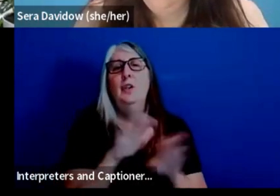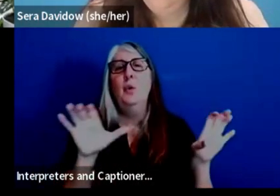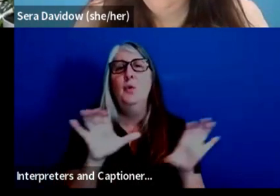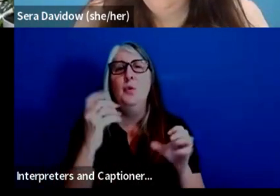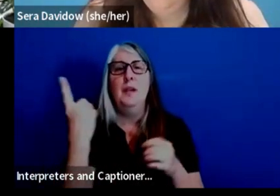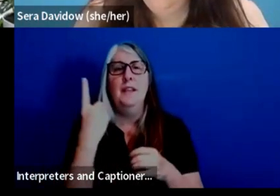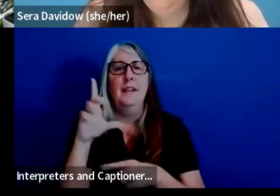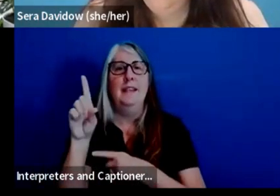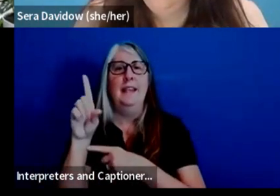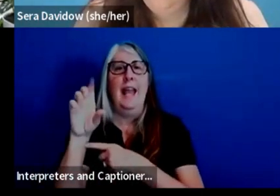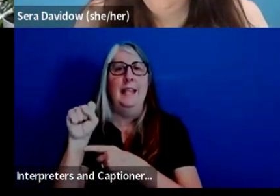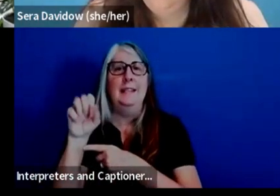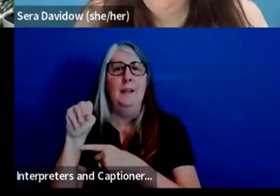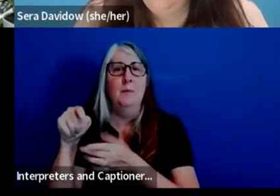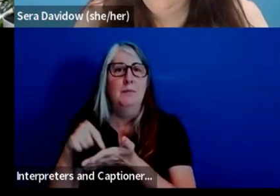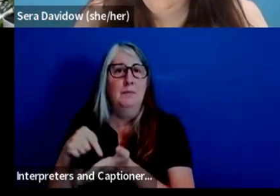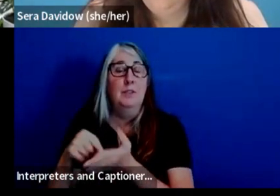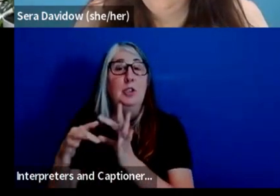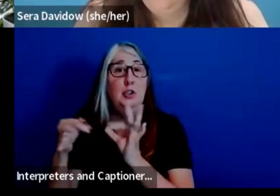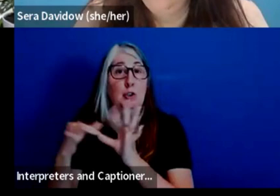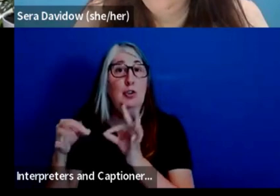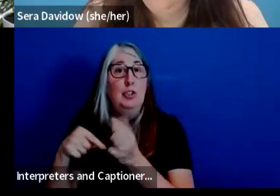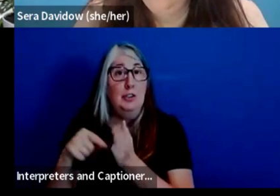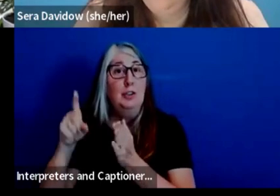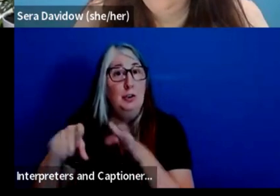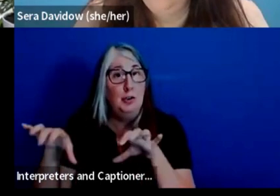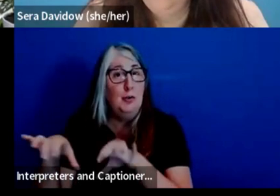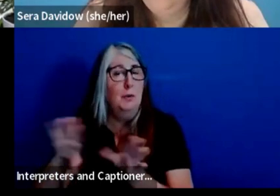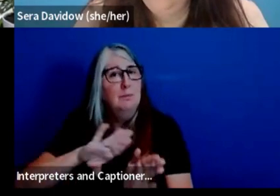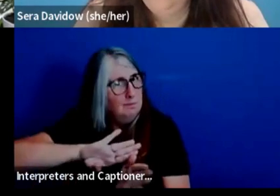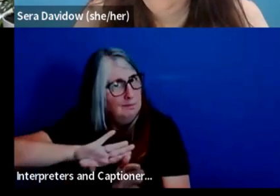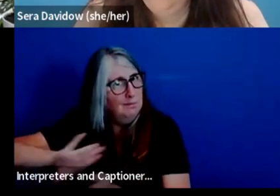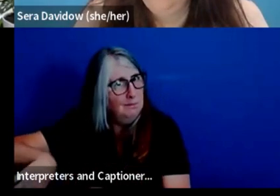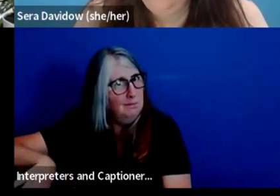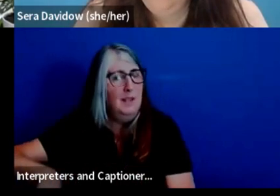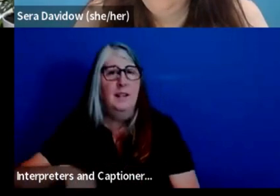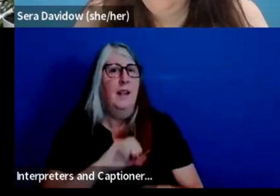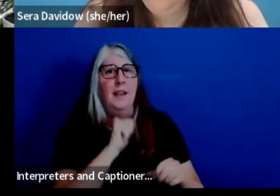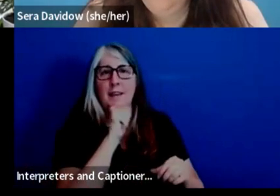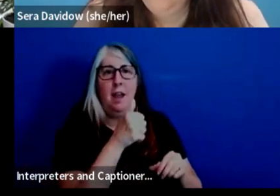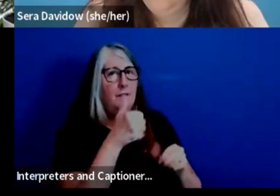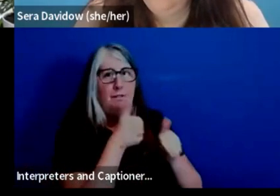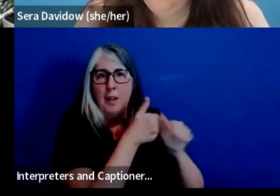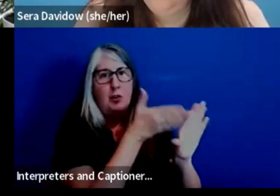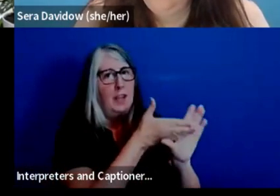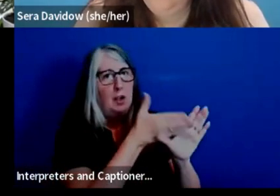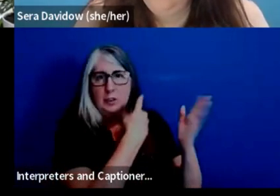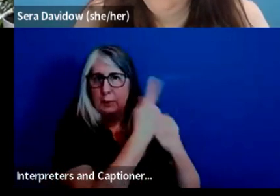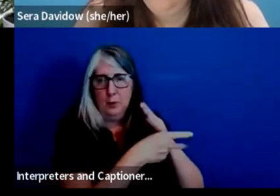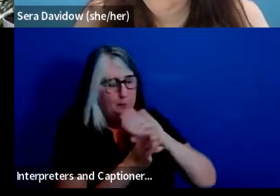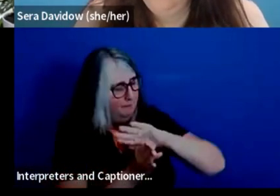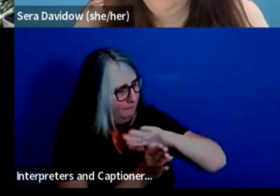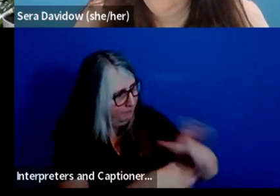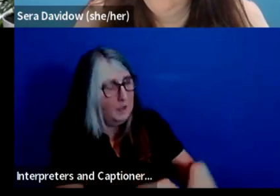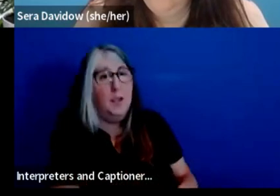DSM would tell you to do or the clinical psychology programs teach you to do, but approach the person as a